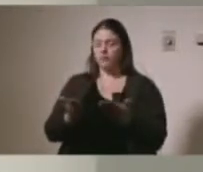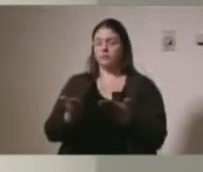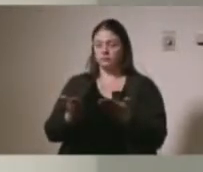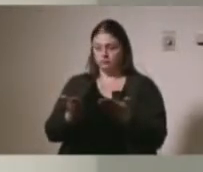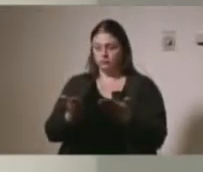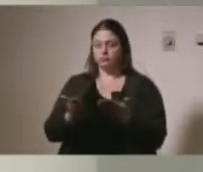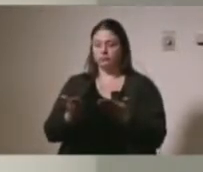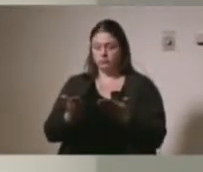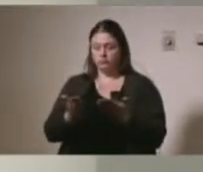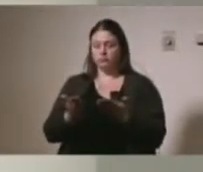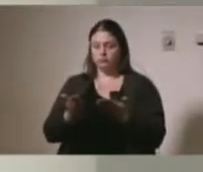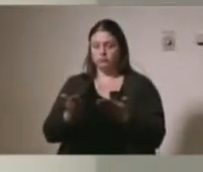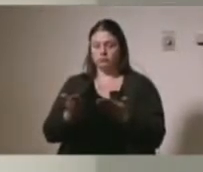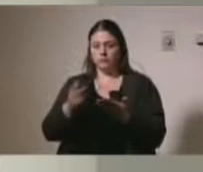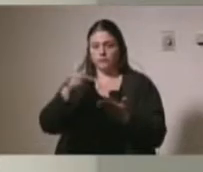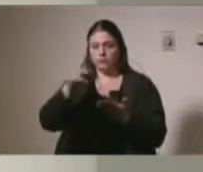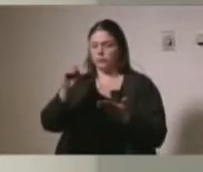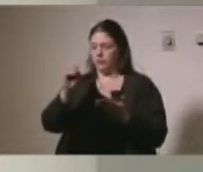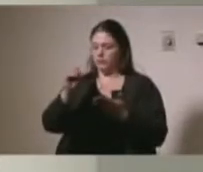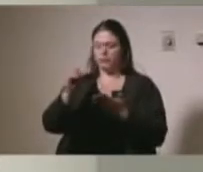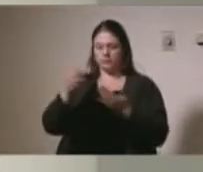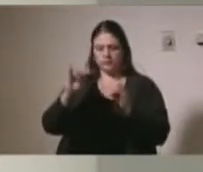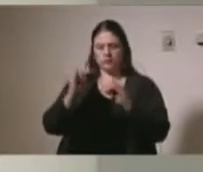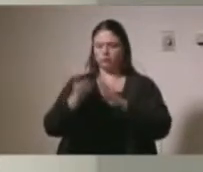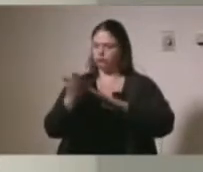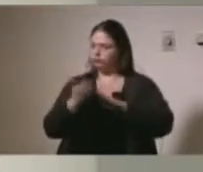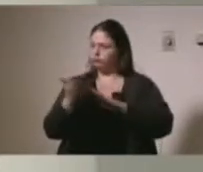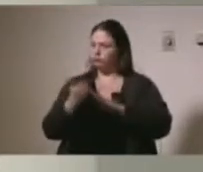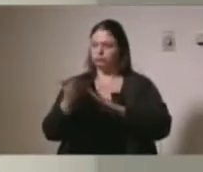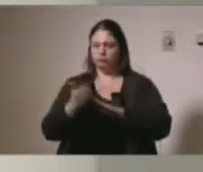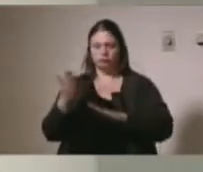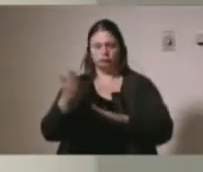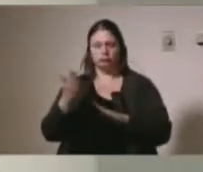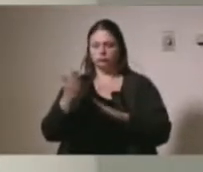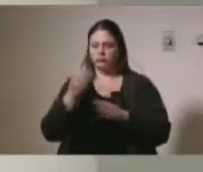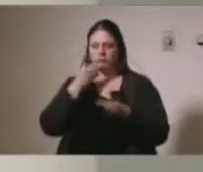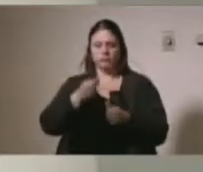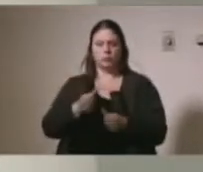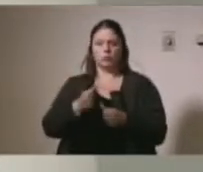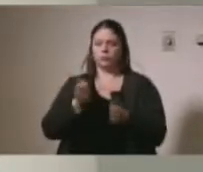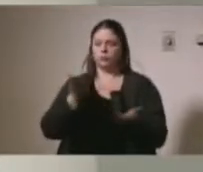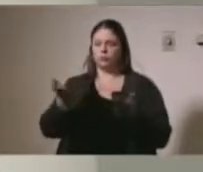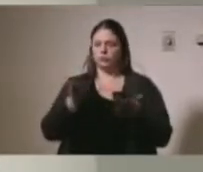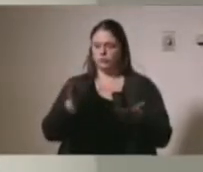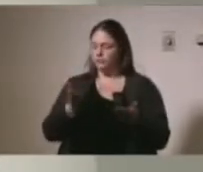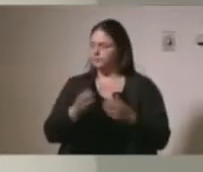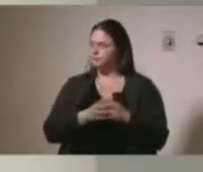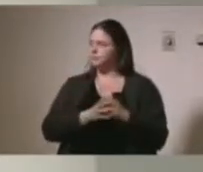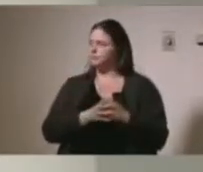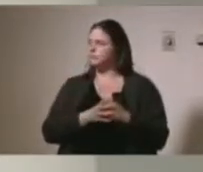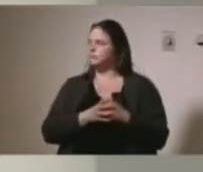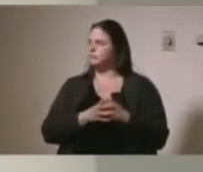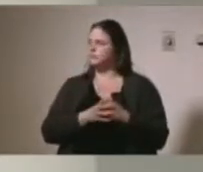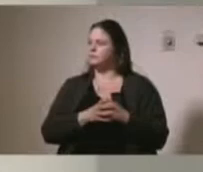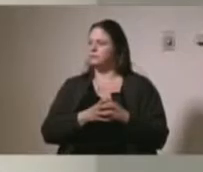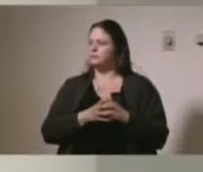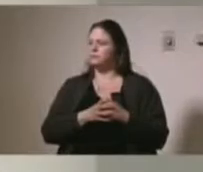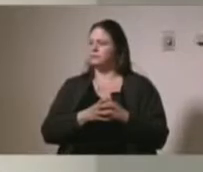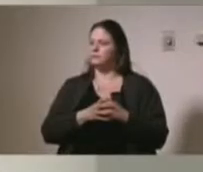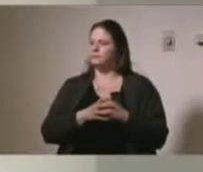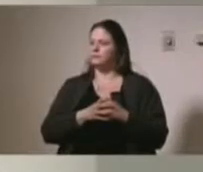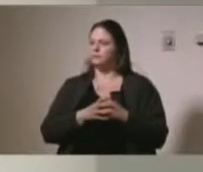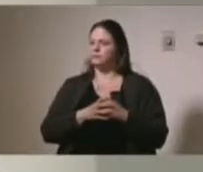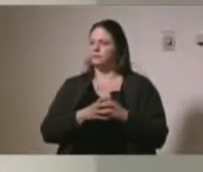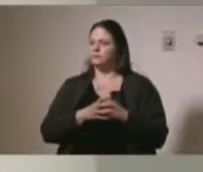services that would be efficient. And at the same time, we focused on the link that must exist